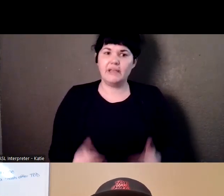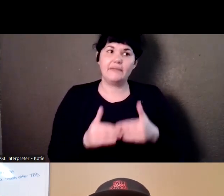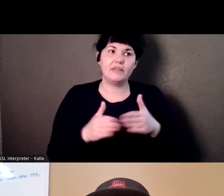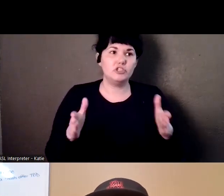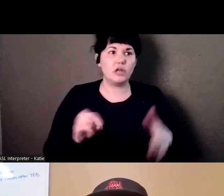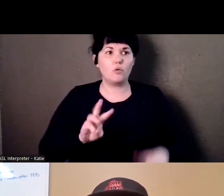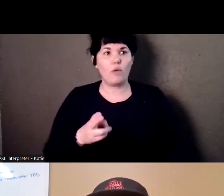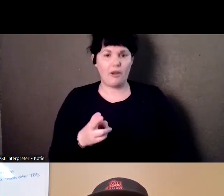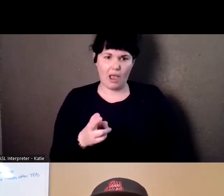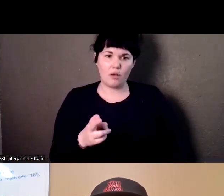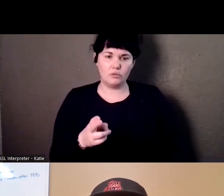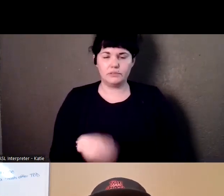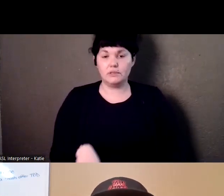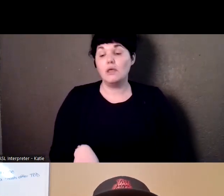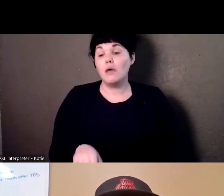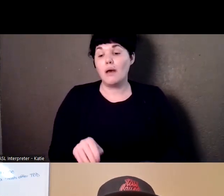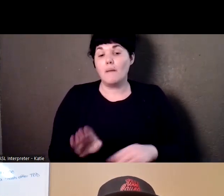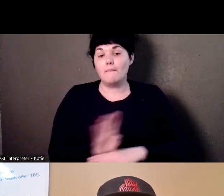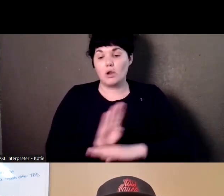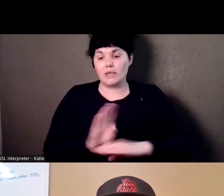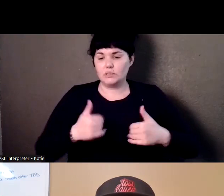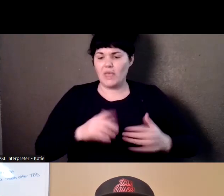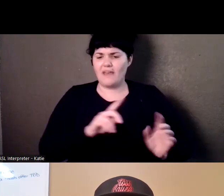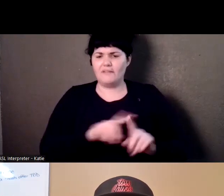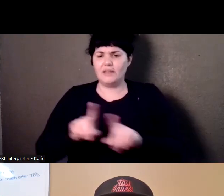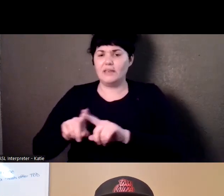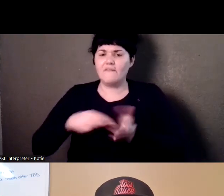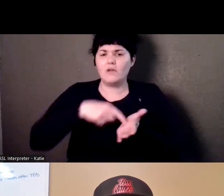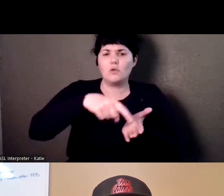market. So we do have different wages depending on where the